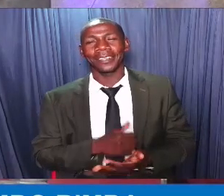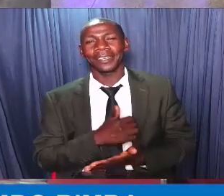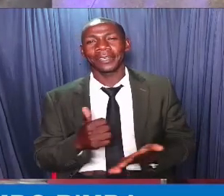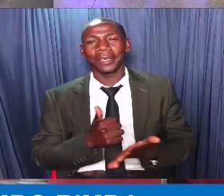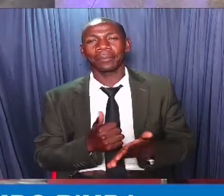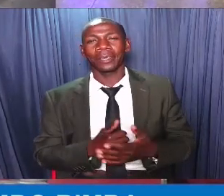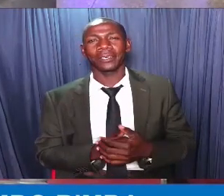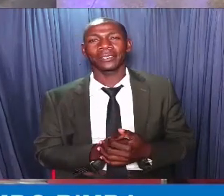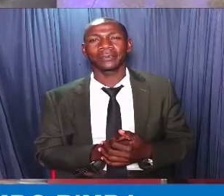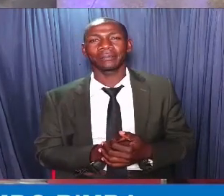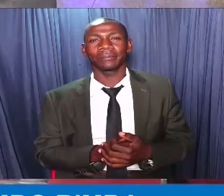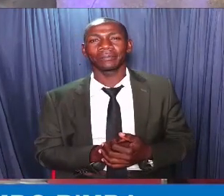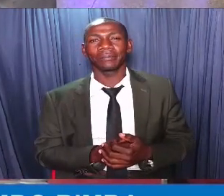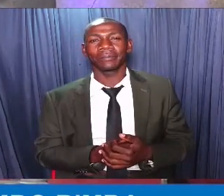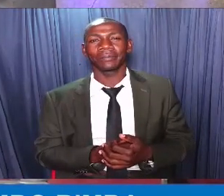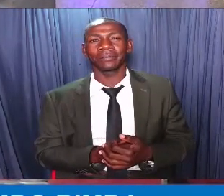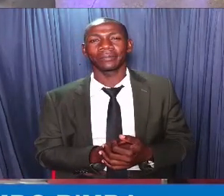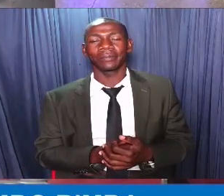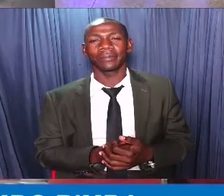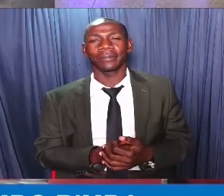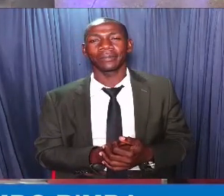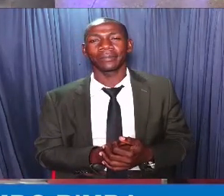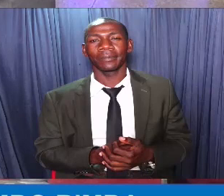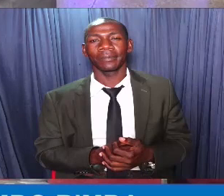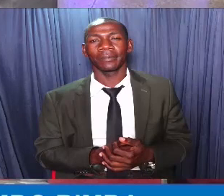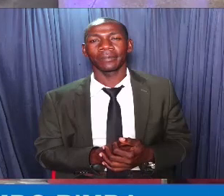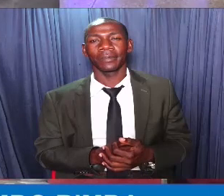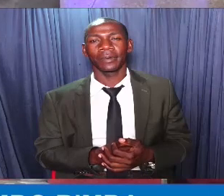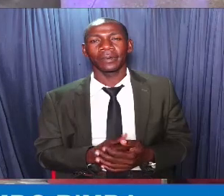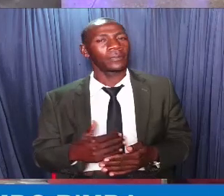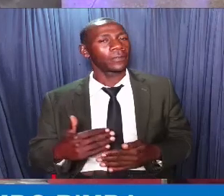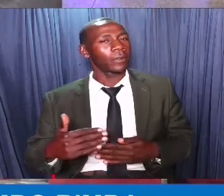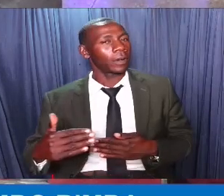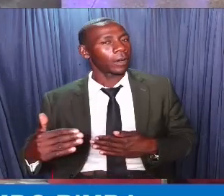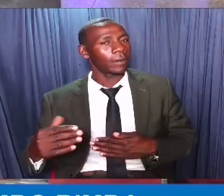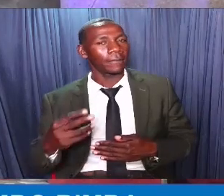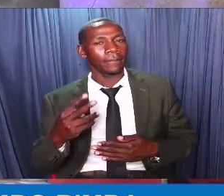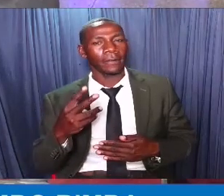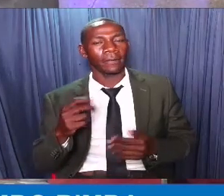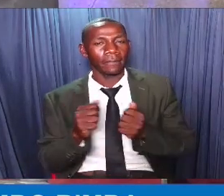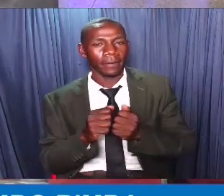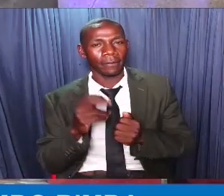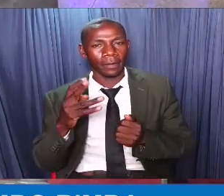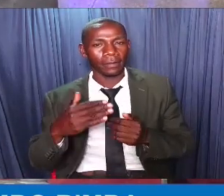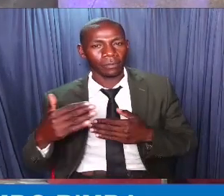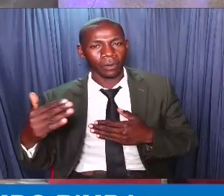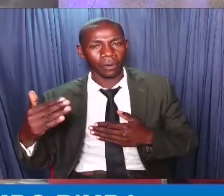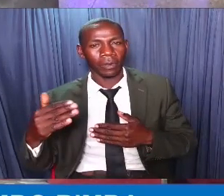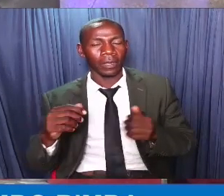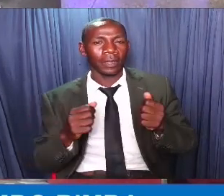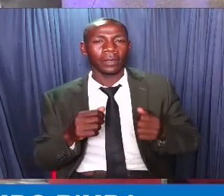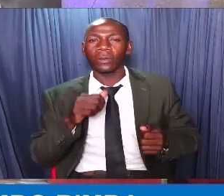Amen. Amen. Ya iandikwe mbele na miezi mitano. The birth certificate is to be written 5 months